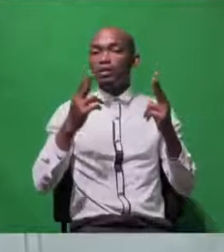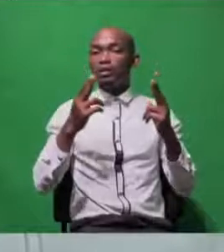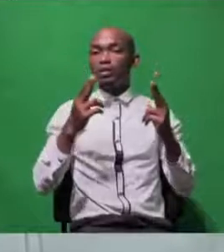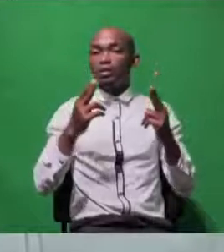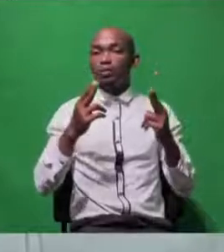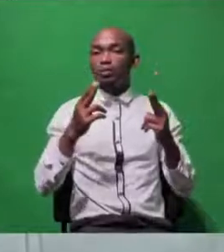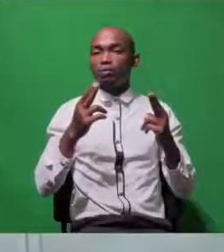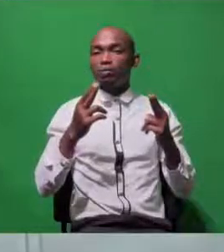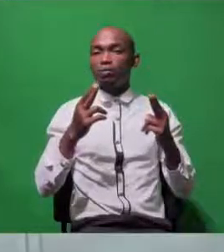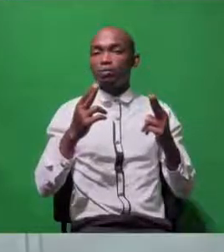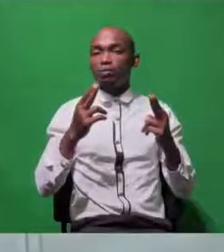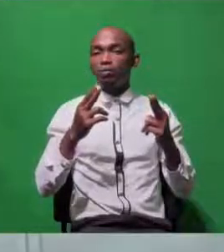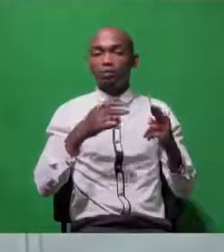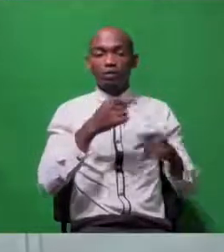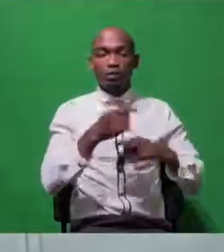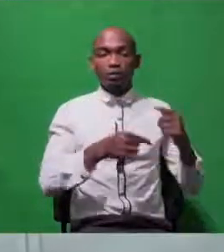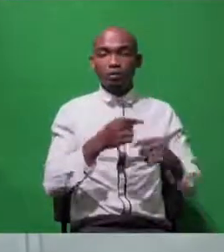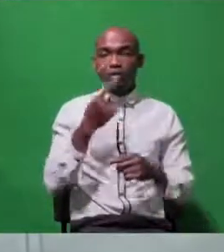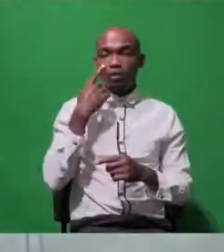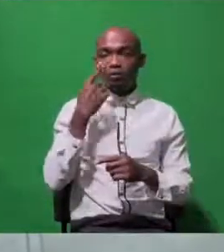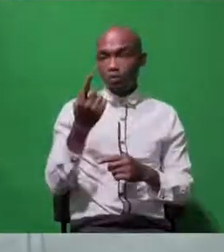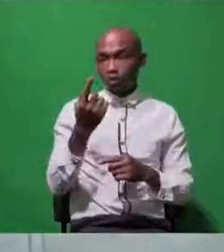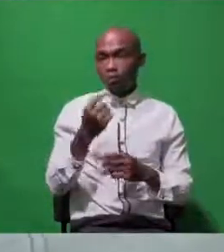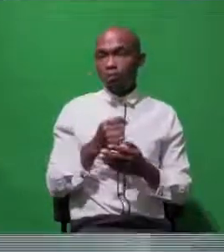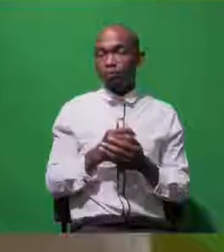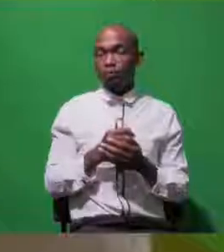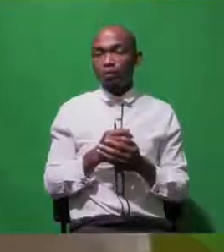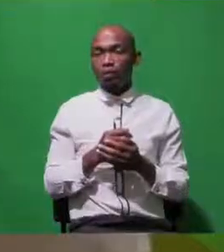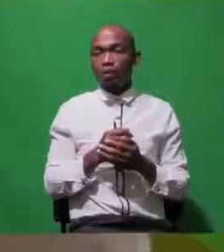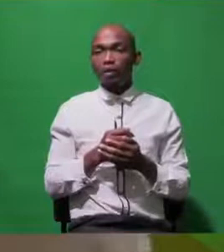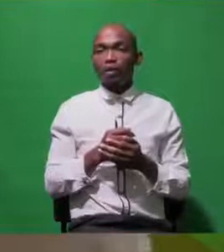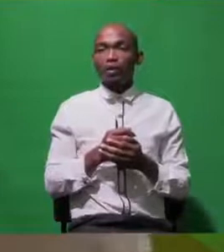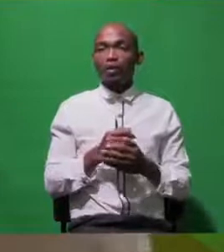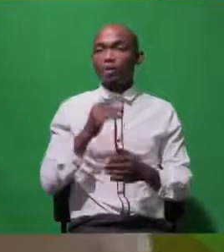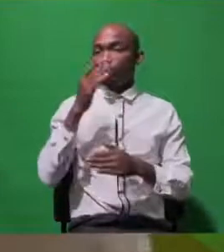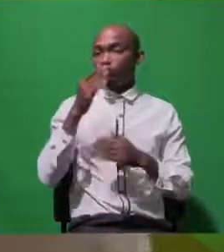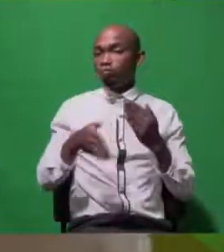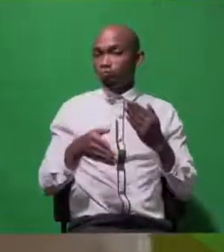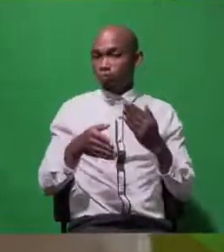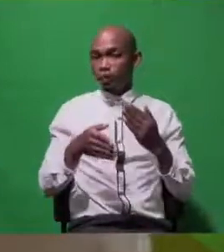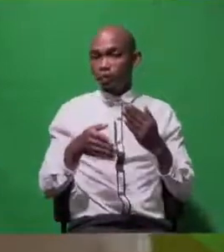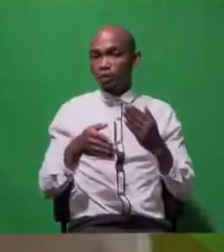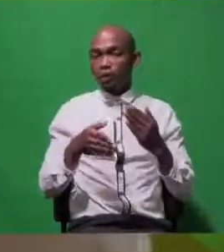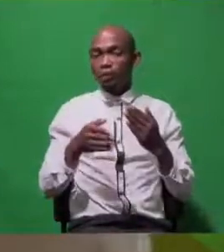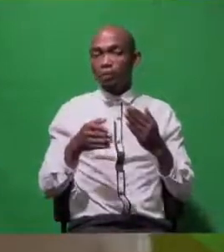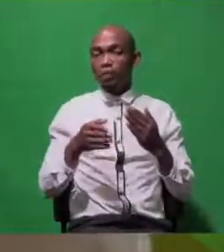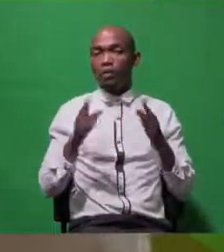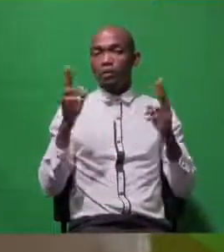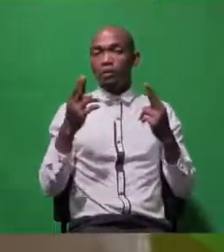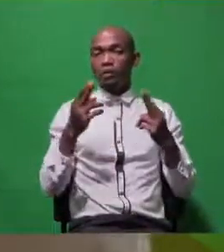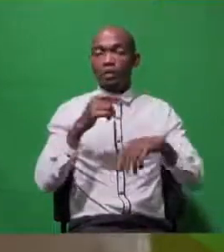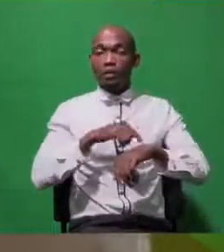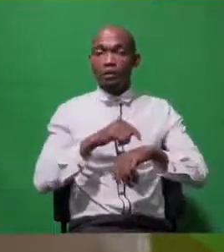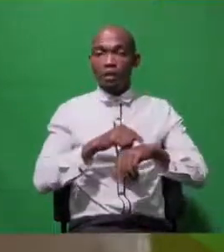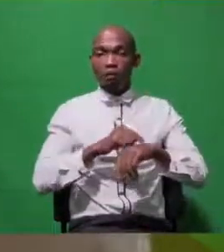mark this is the end of our today's lesson. It is your time now